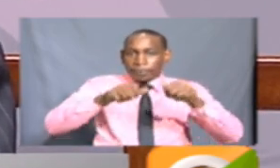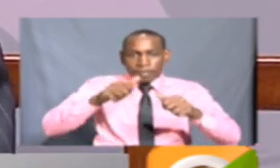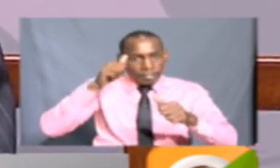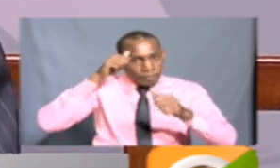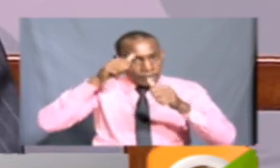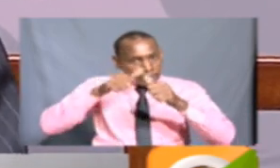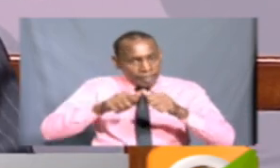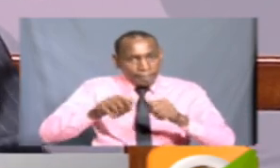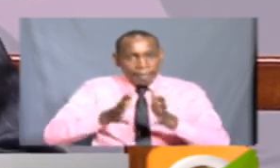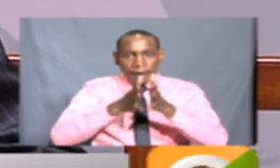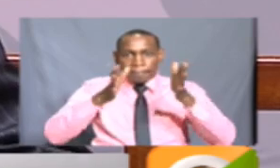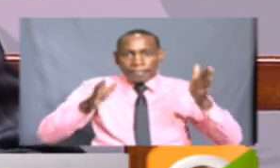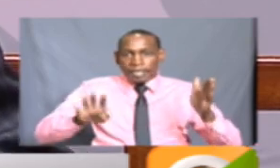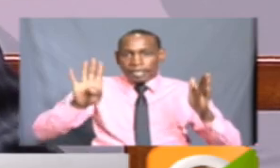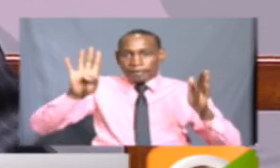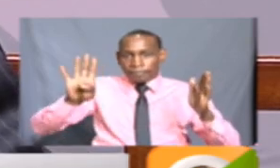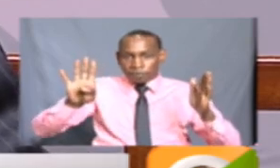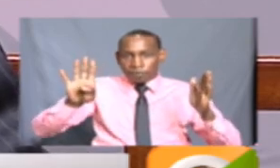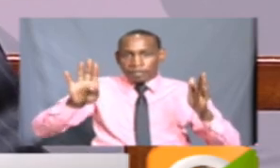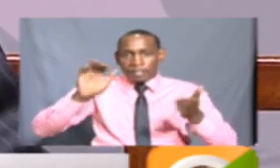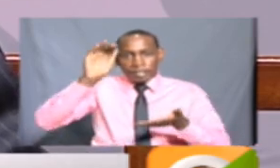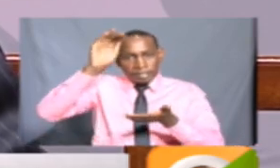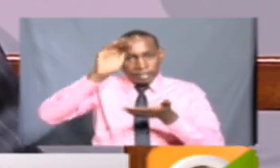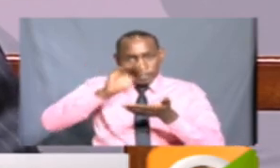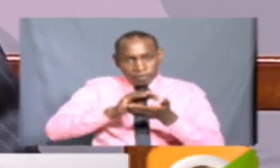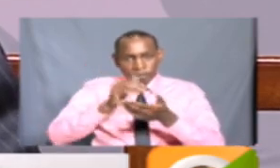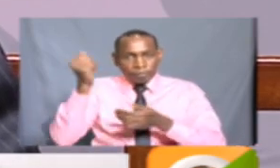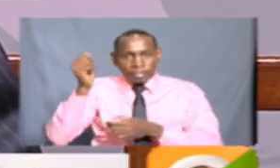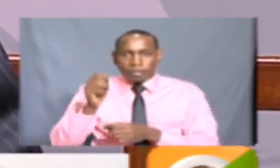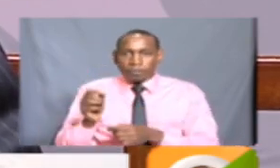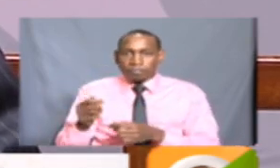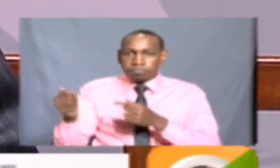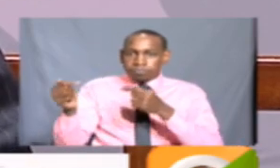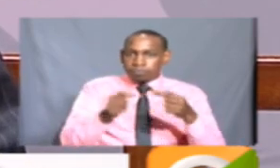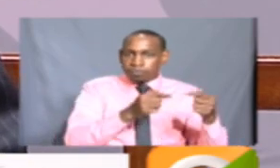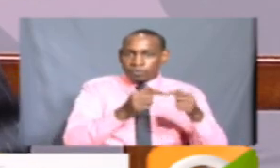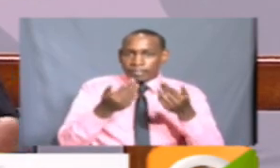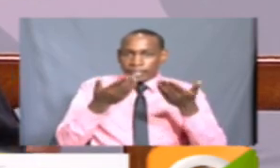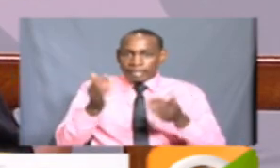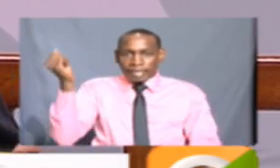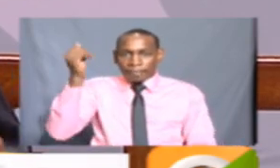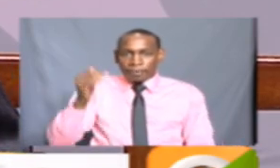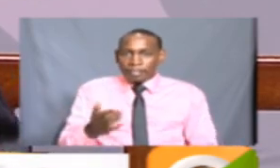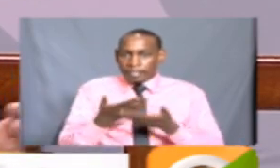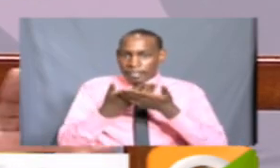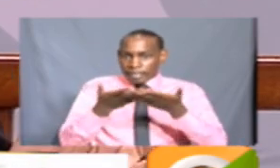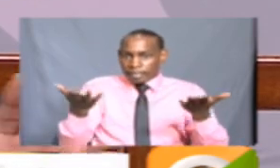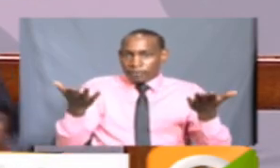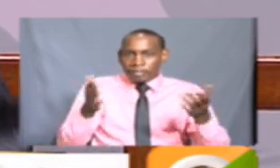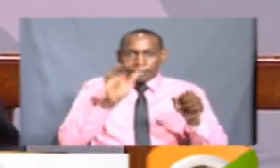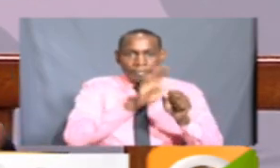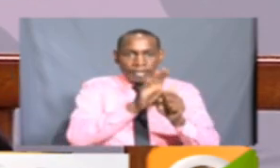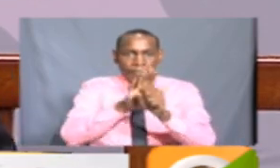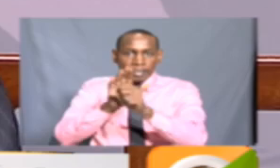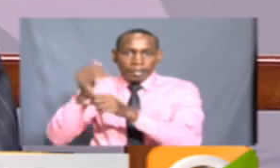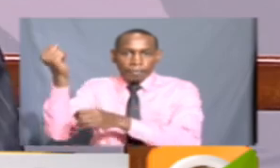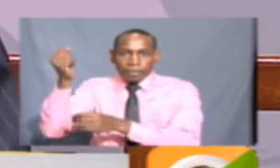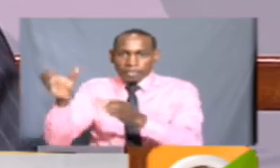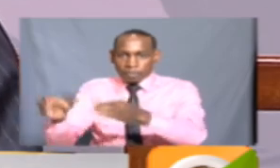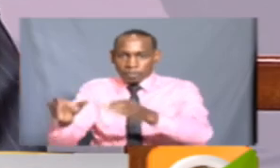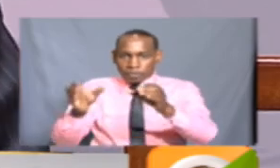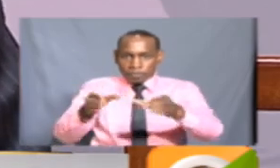Big Four and reduces the temperature. As it is now, the politicians across the numerous political divides